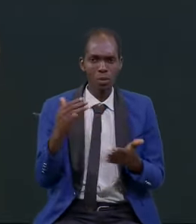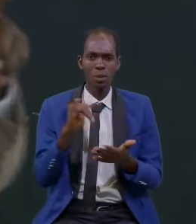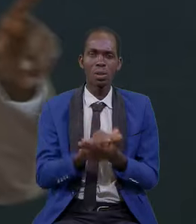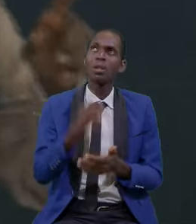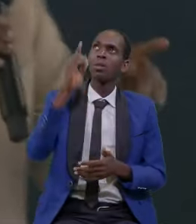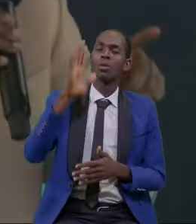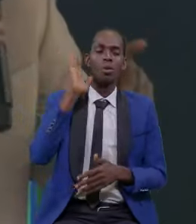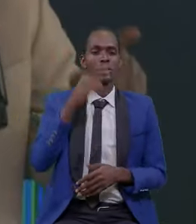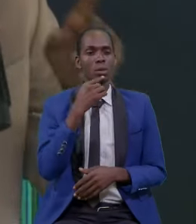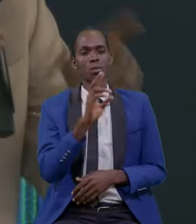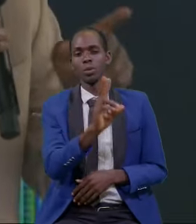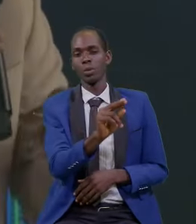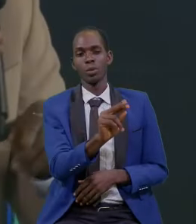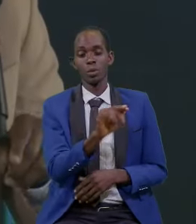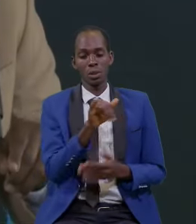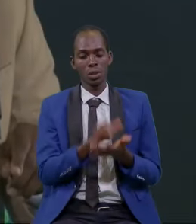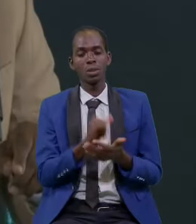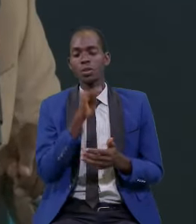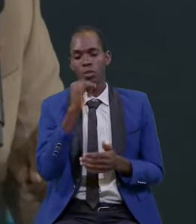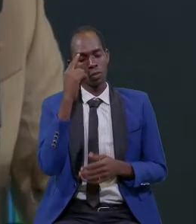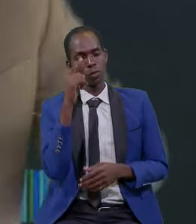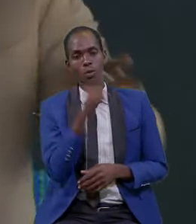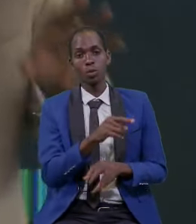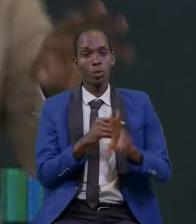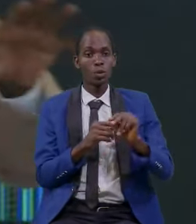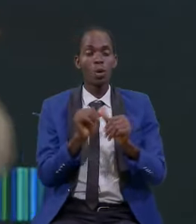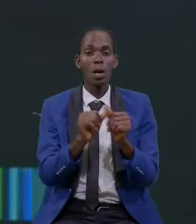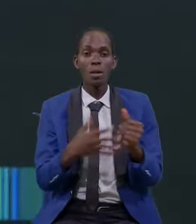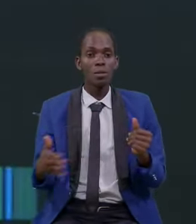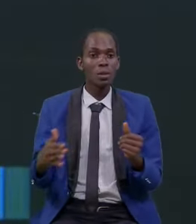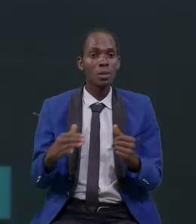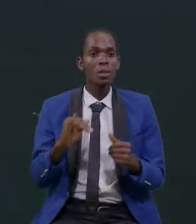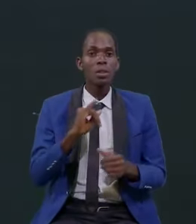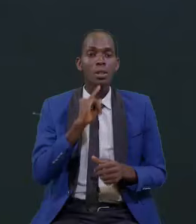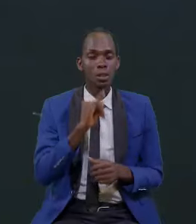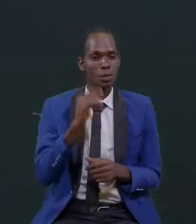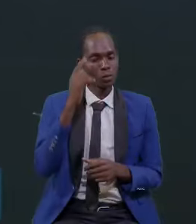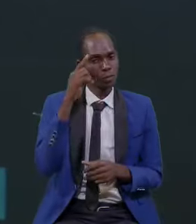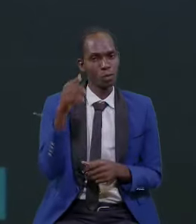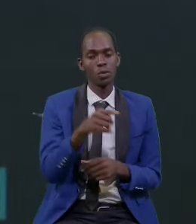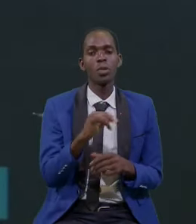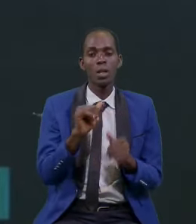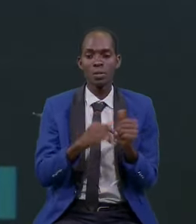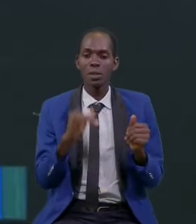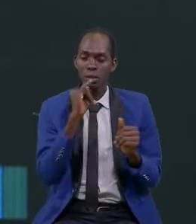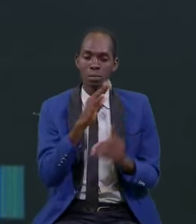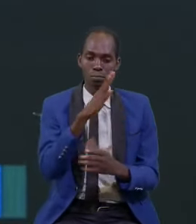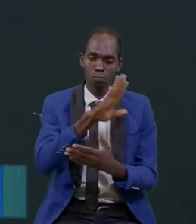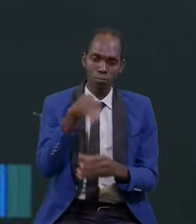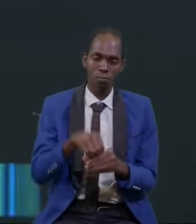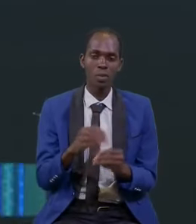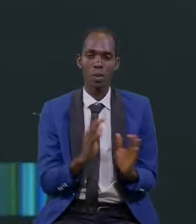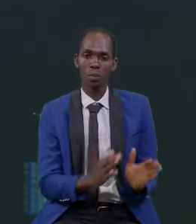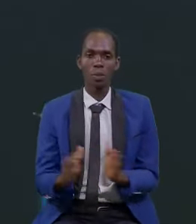deal. Everything is part of the provision. And he has given us, he says,